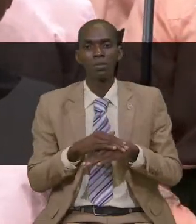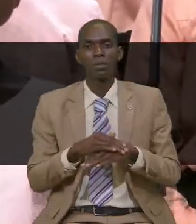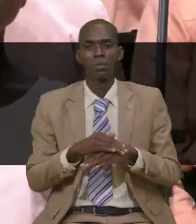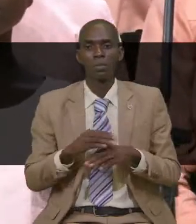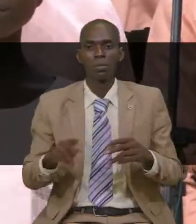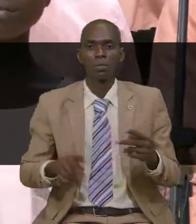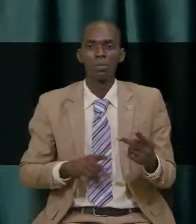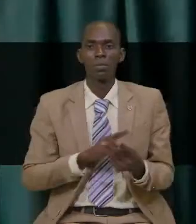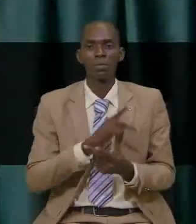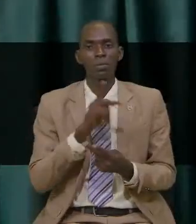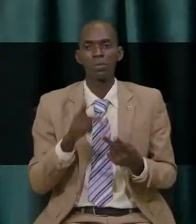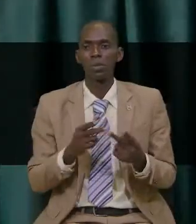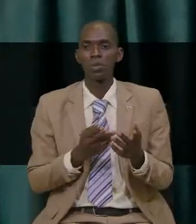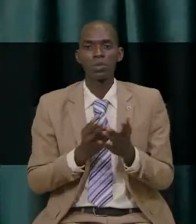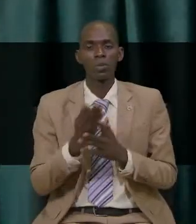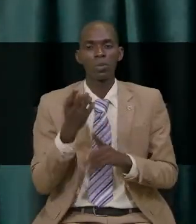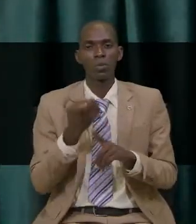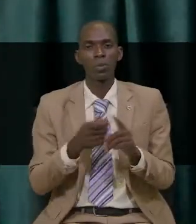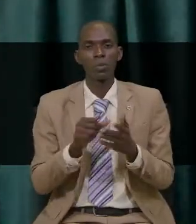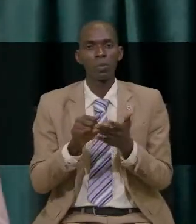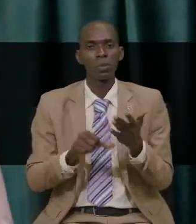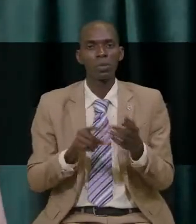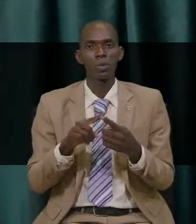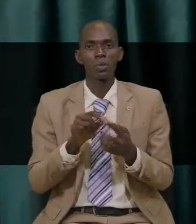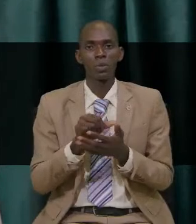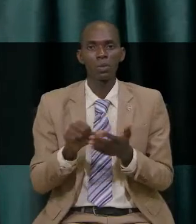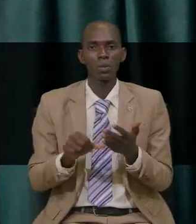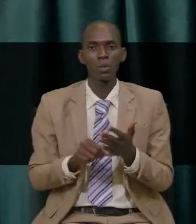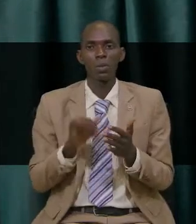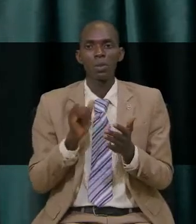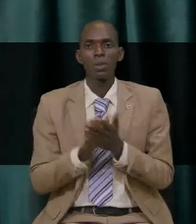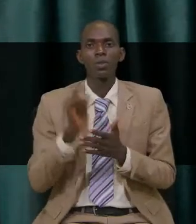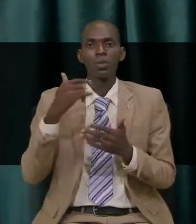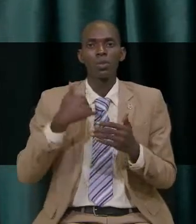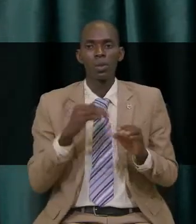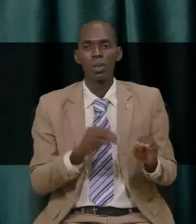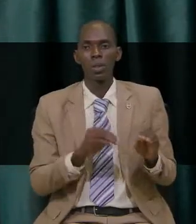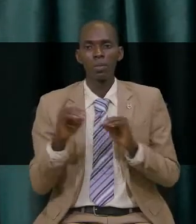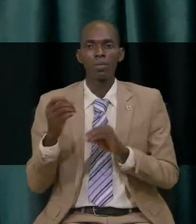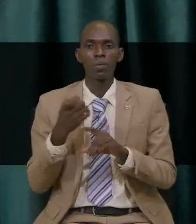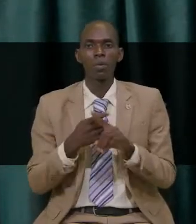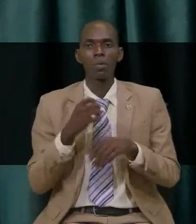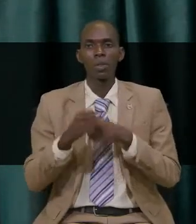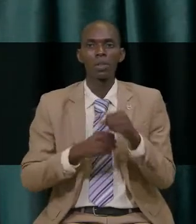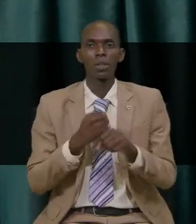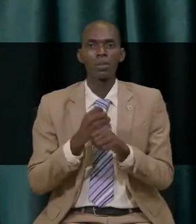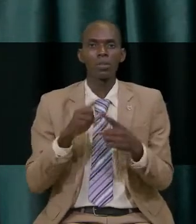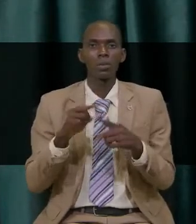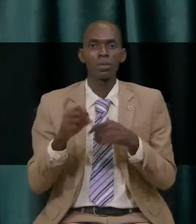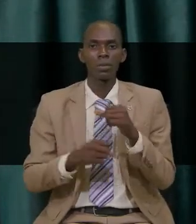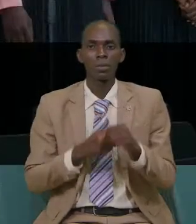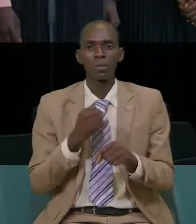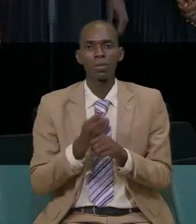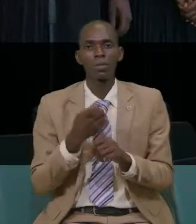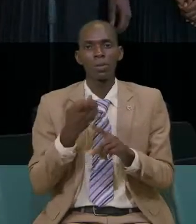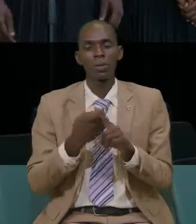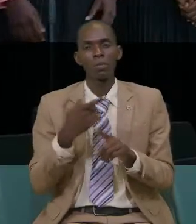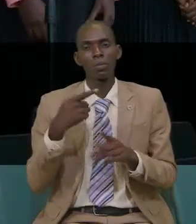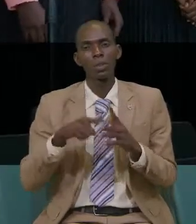It's truth from page to page that you've preserved from age to age. From Genesis